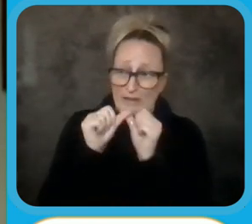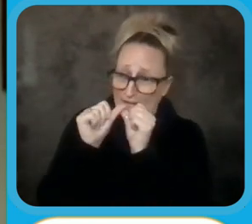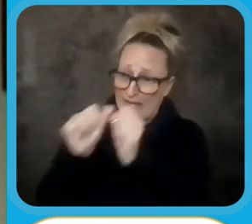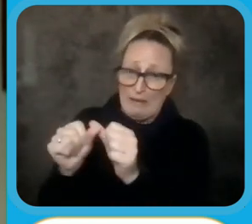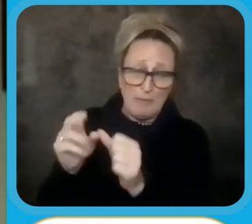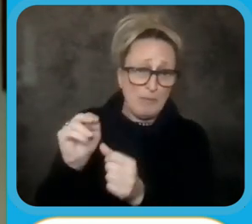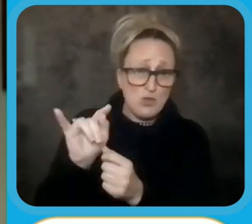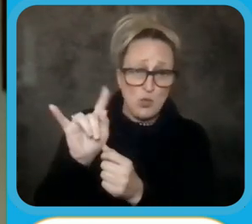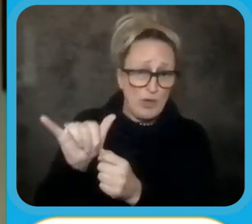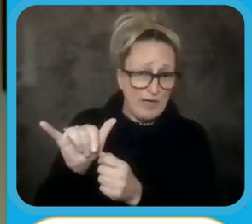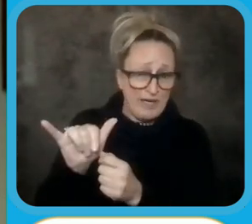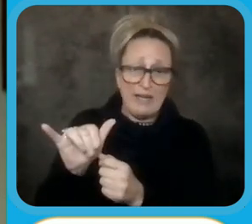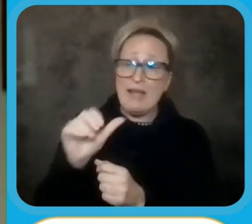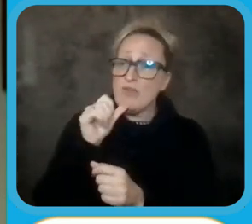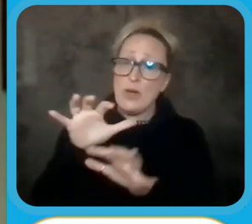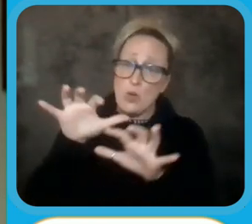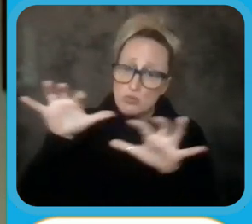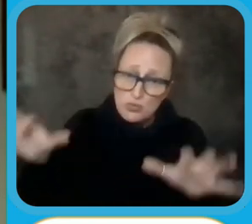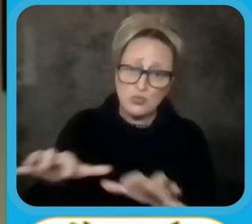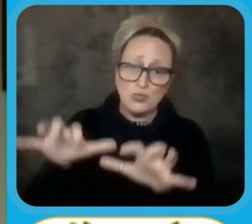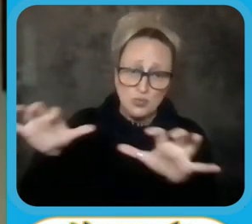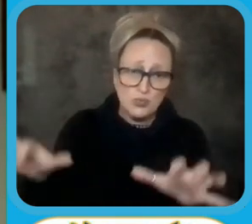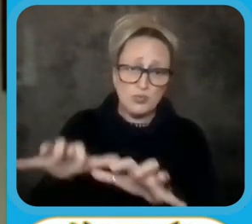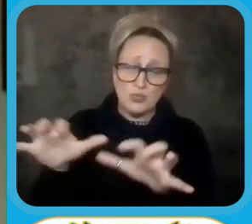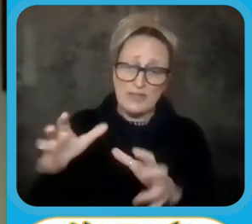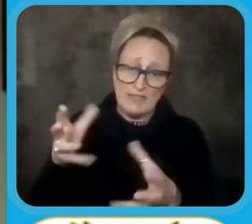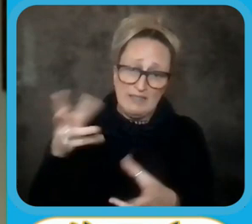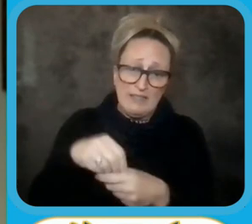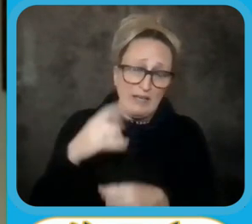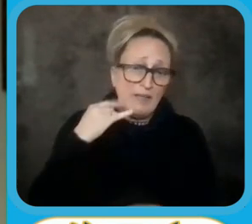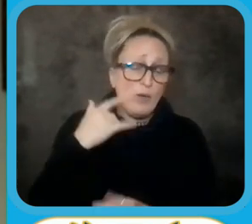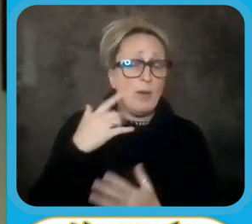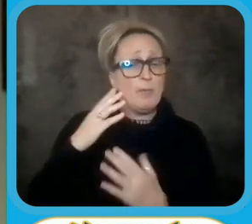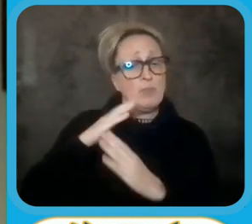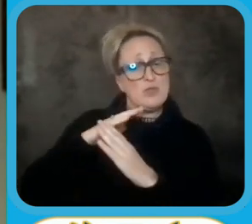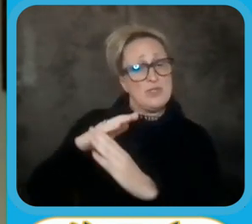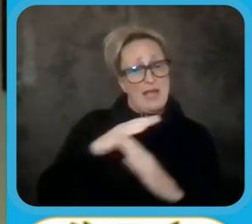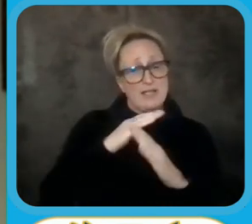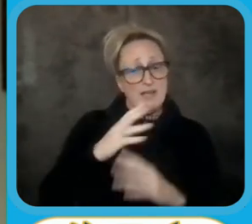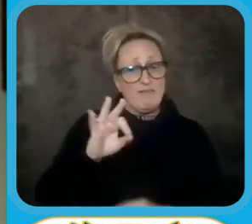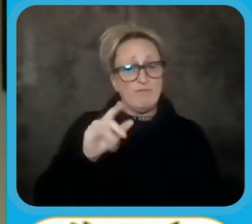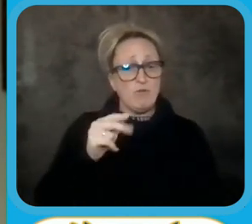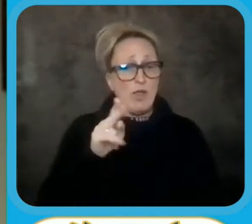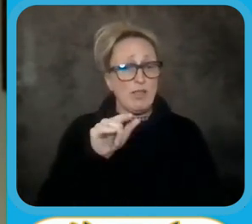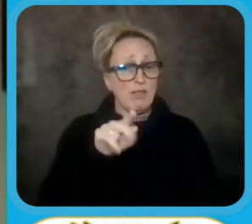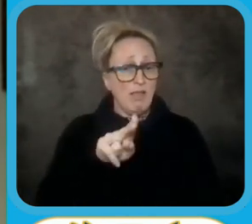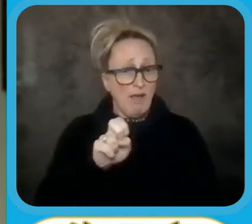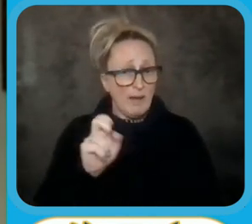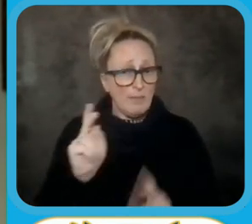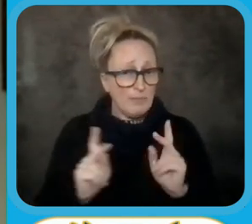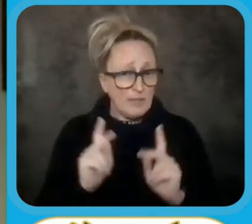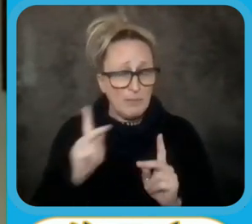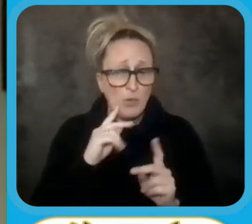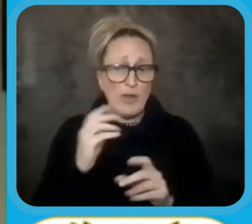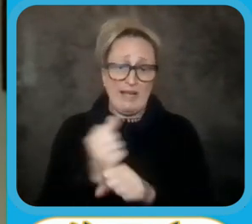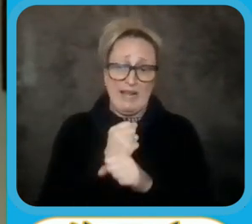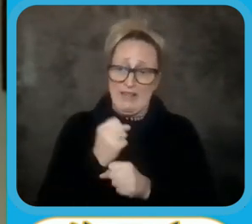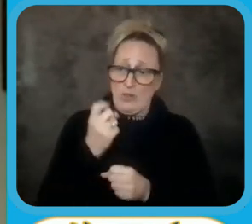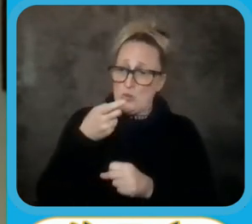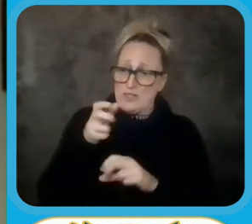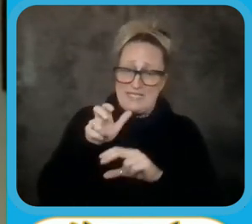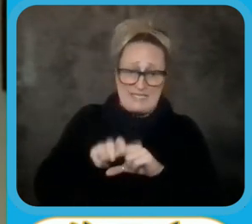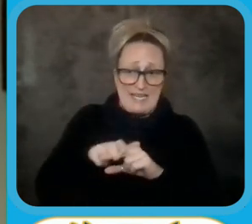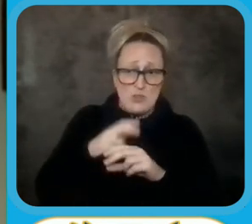if we don't do our part in California by protecting frontline members and winning back the seats we lost in the last